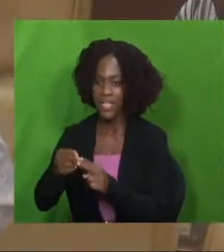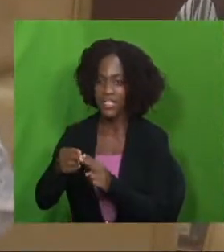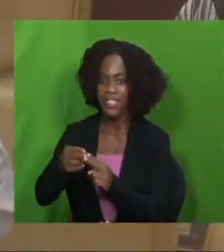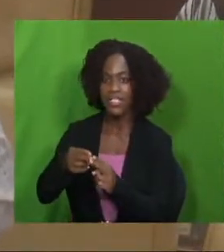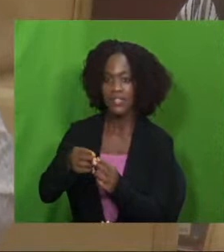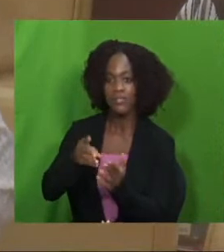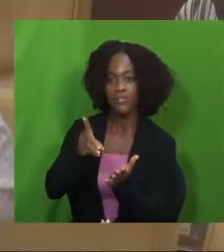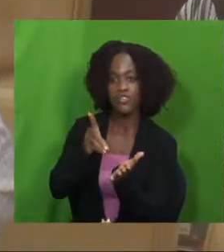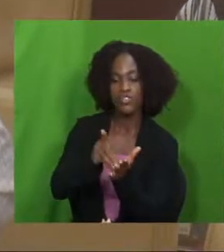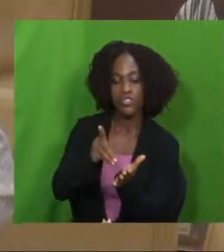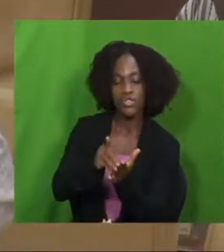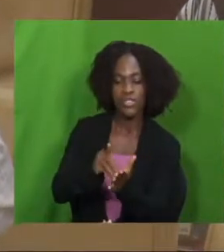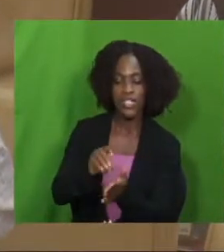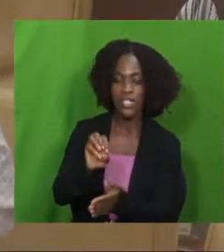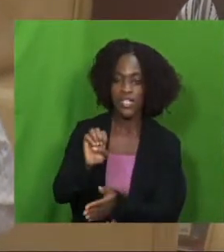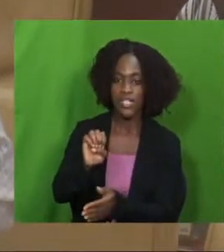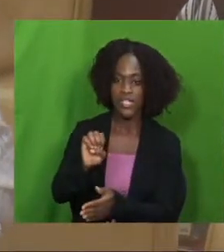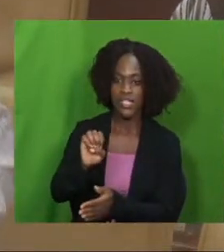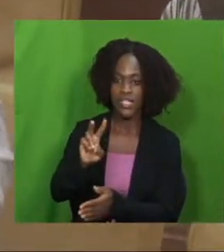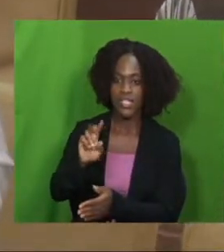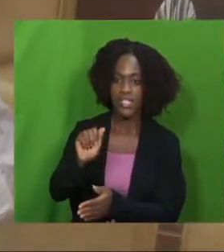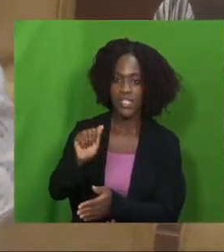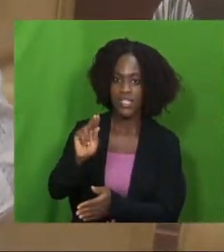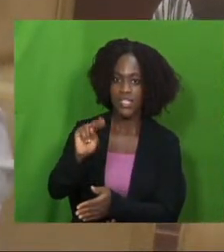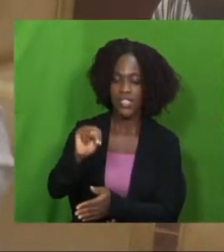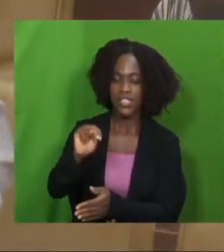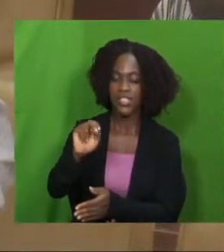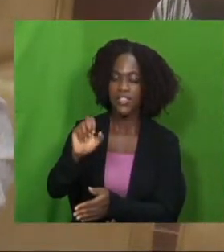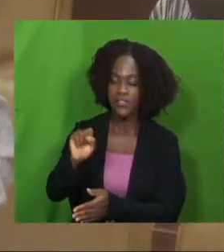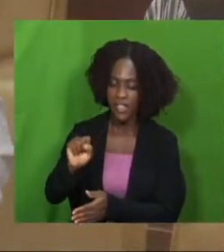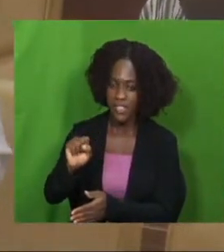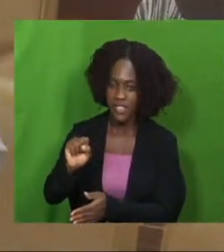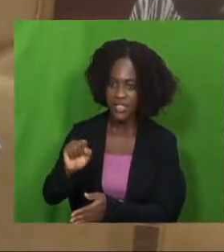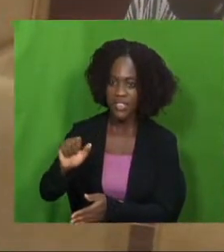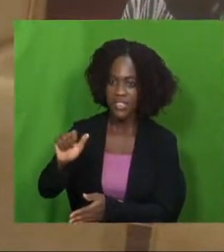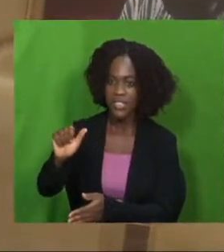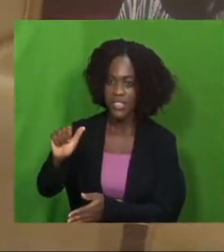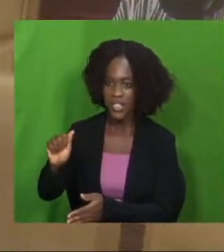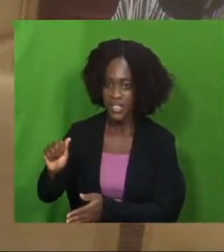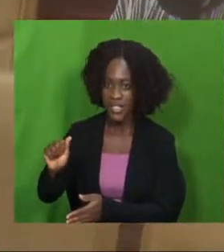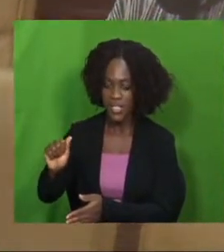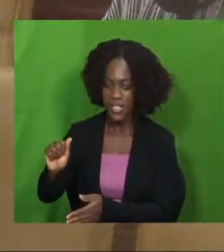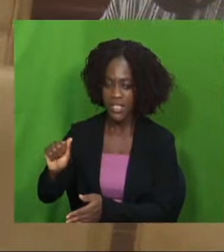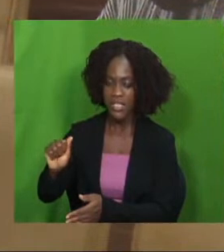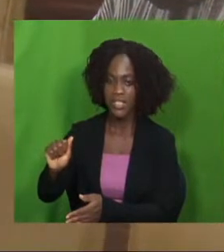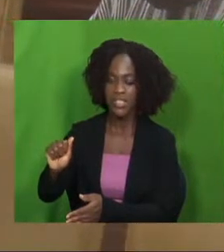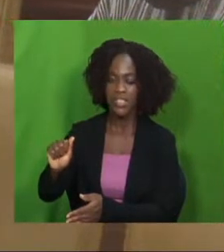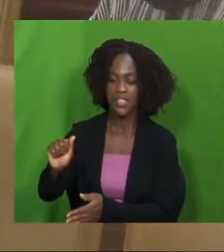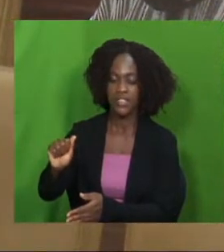Evans A. Jikum, not Jukum. Jikum,